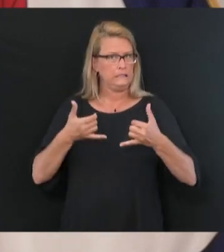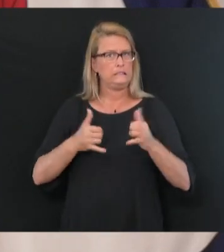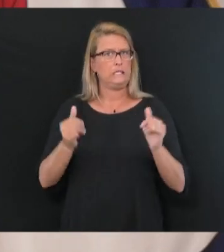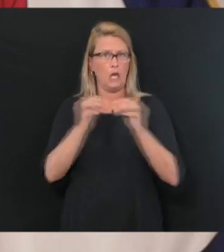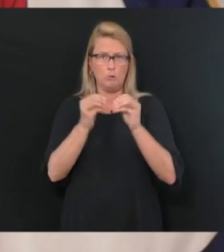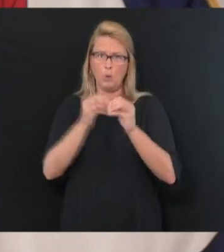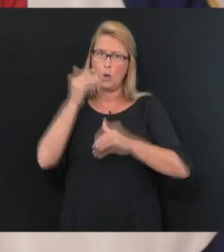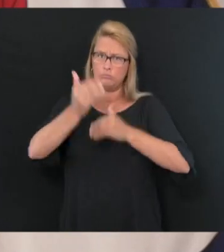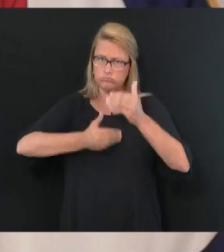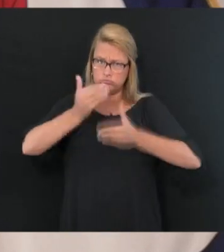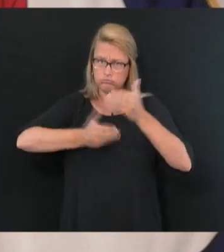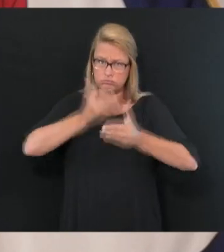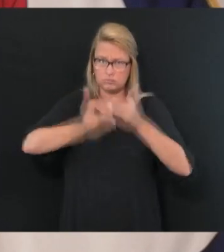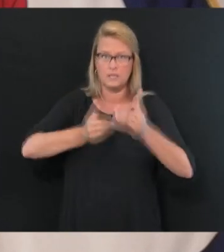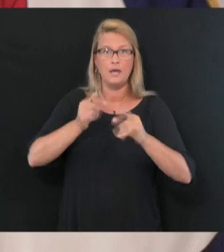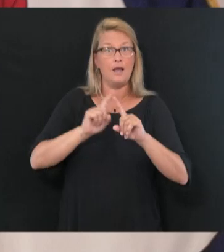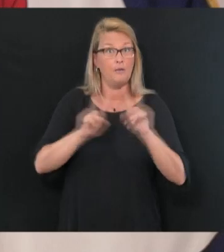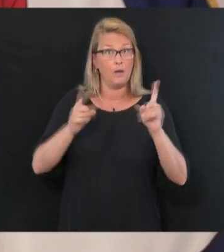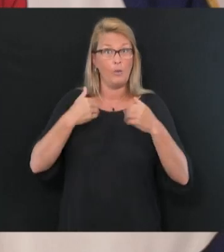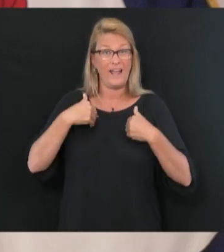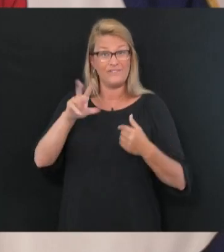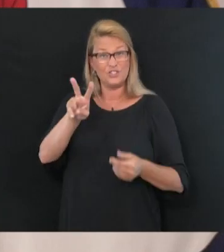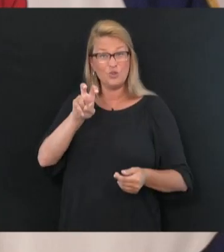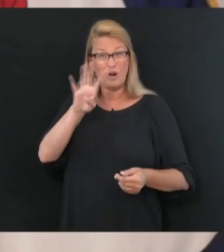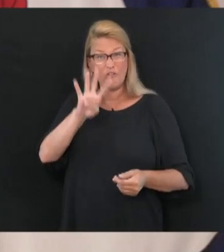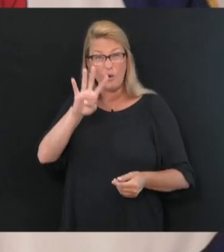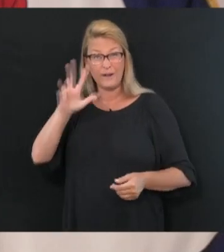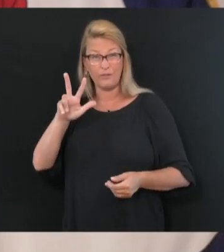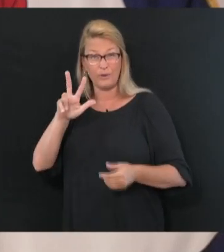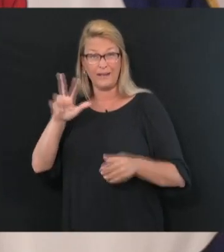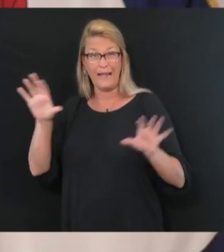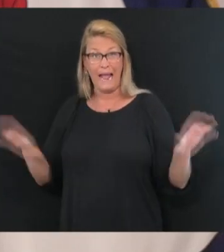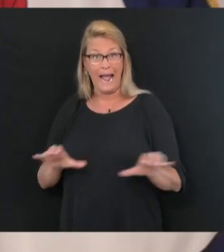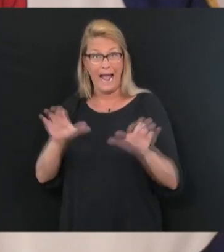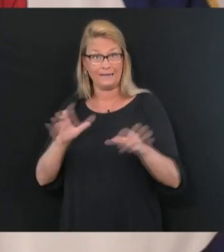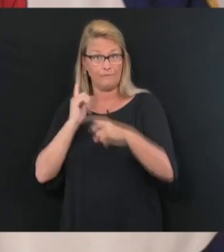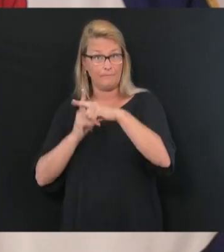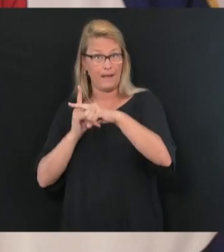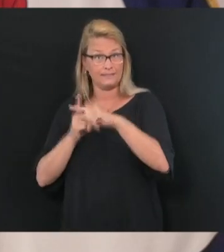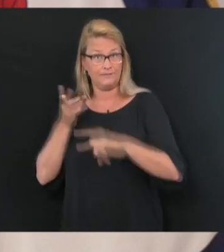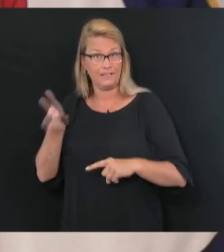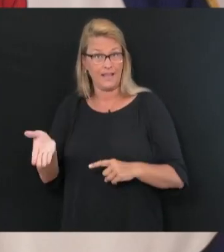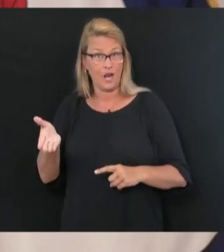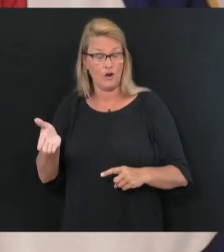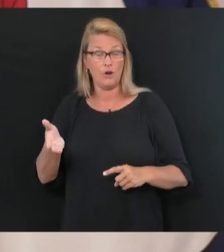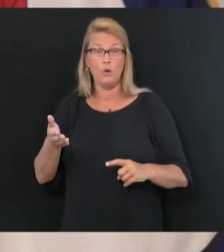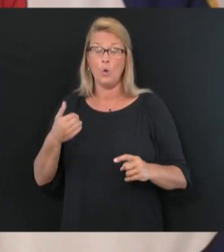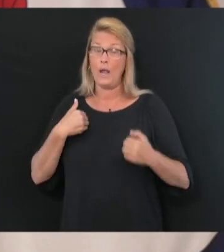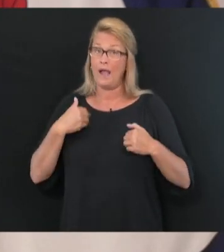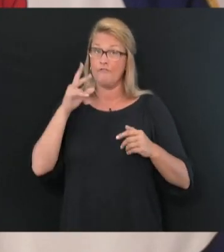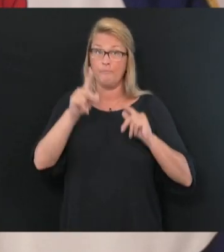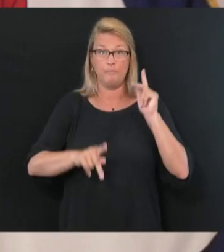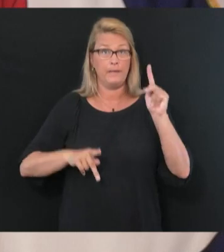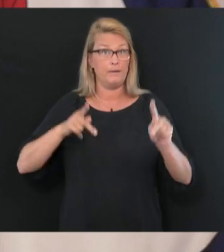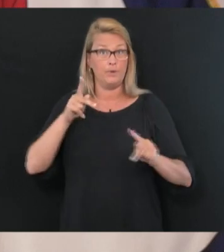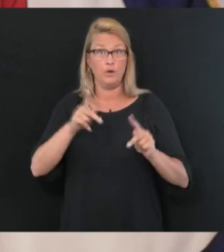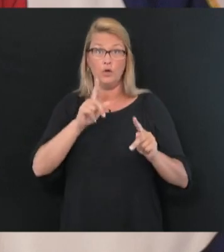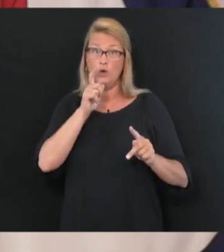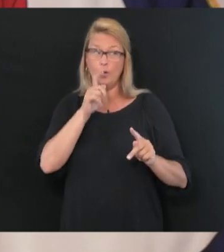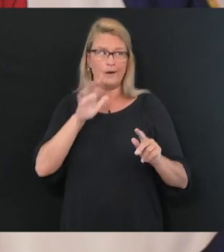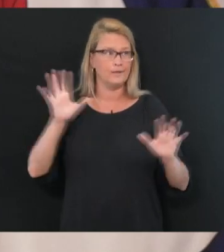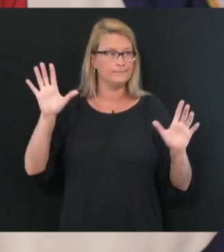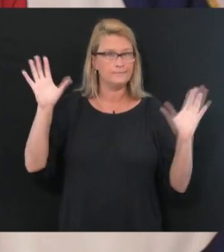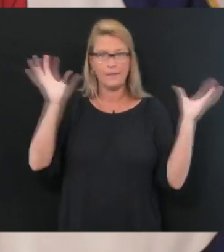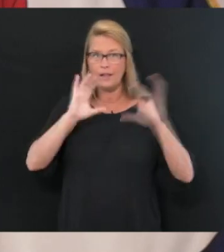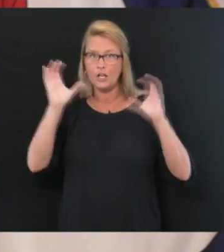go. We know that, but we got 243 active cases down there in Logan. We got people that are scrambling in